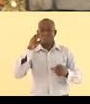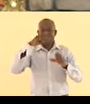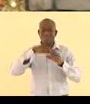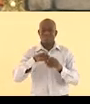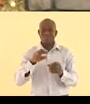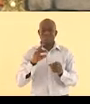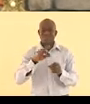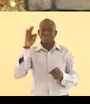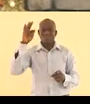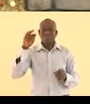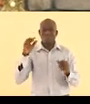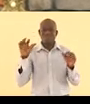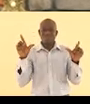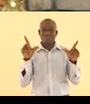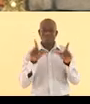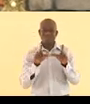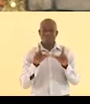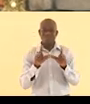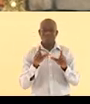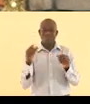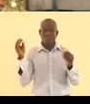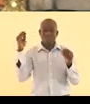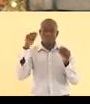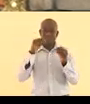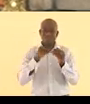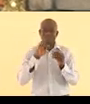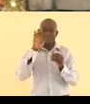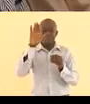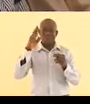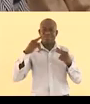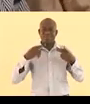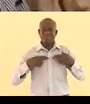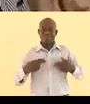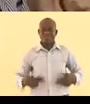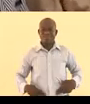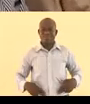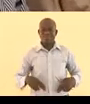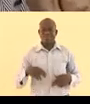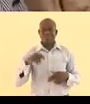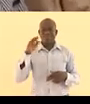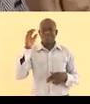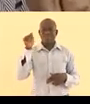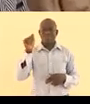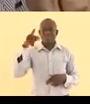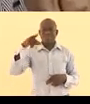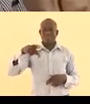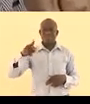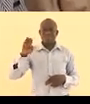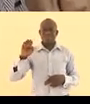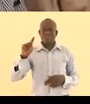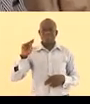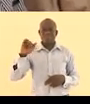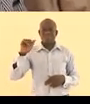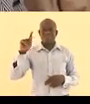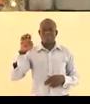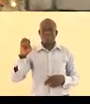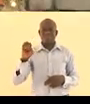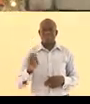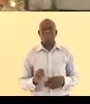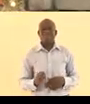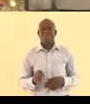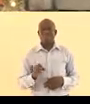on the spiritual level. The more your human appetites soar, the more